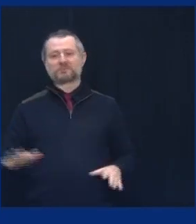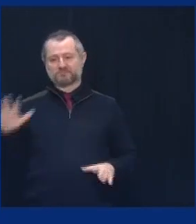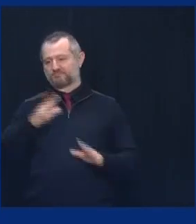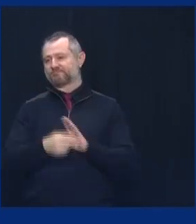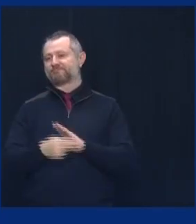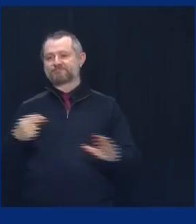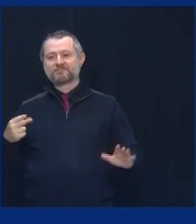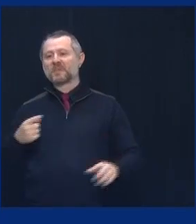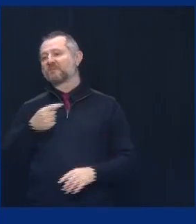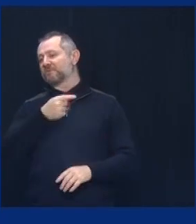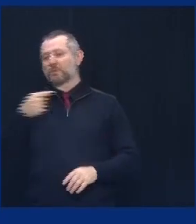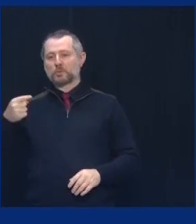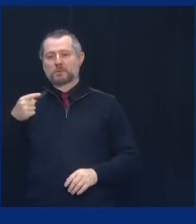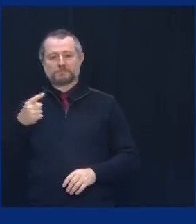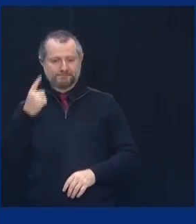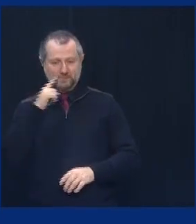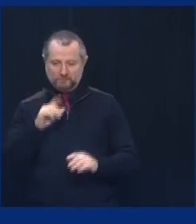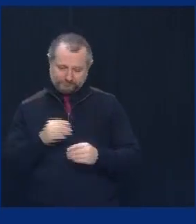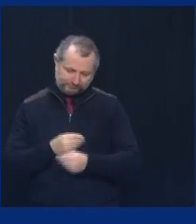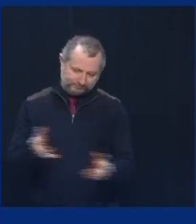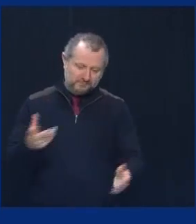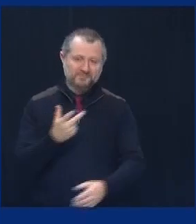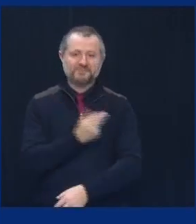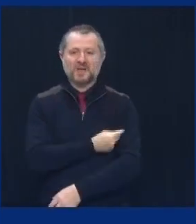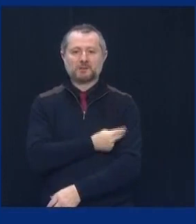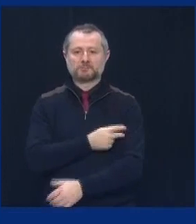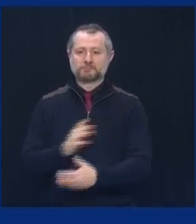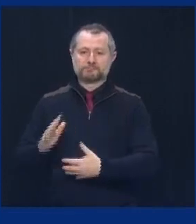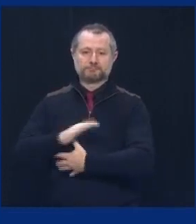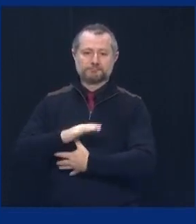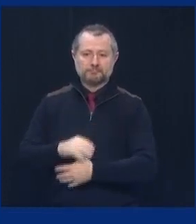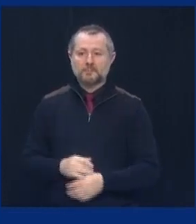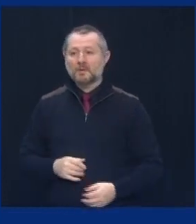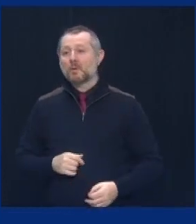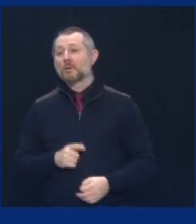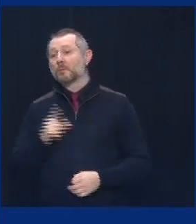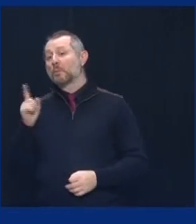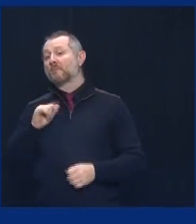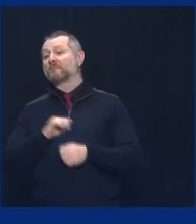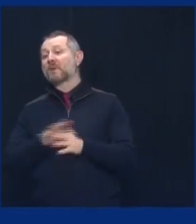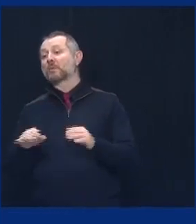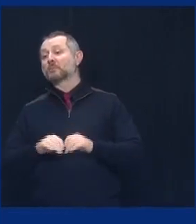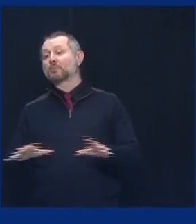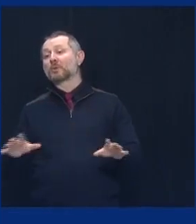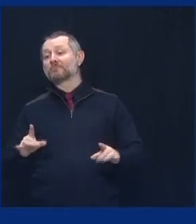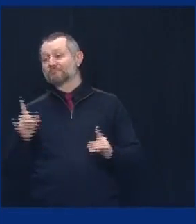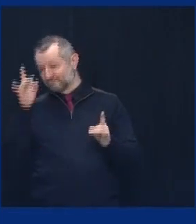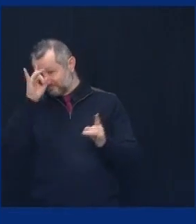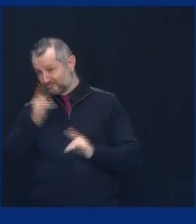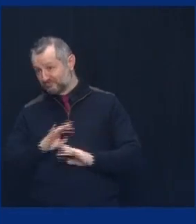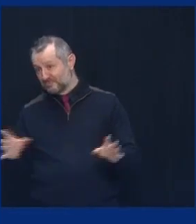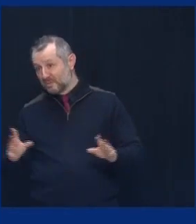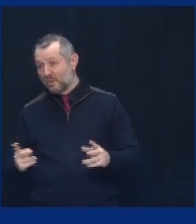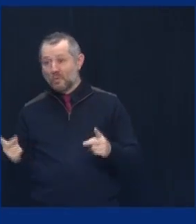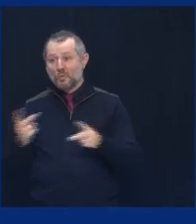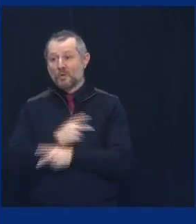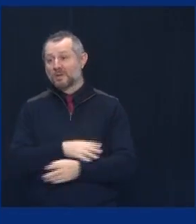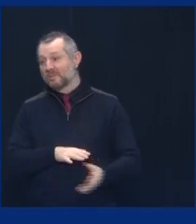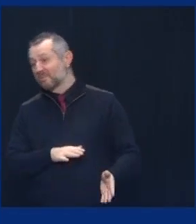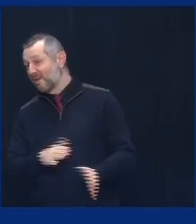first priority, right? If you look at where the virus has spread, where the deaths have